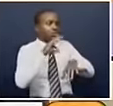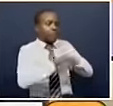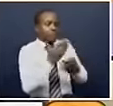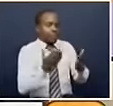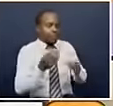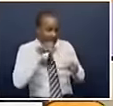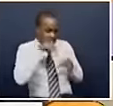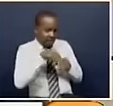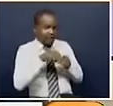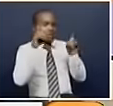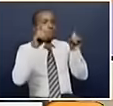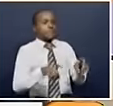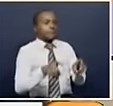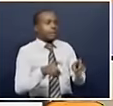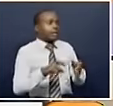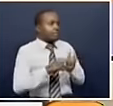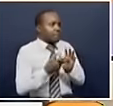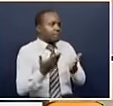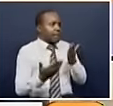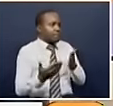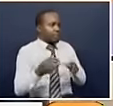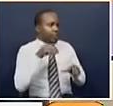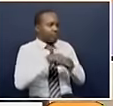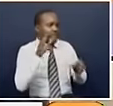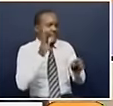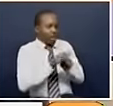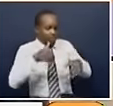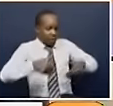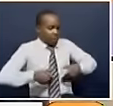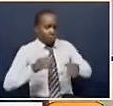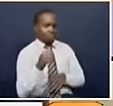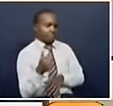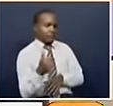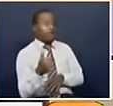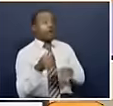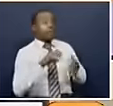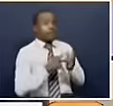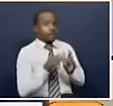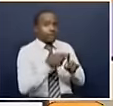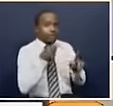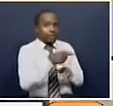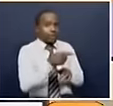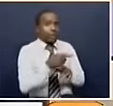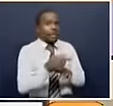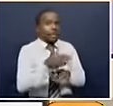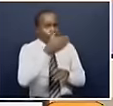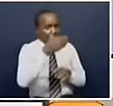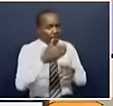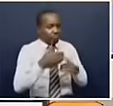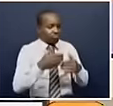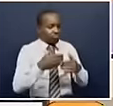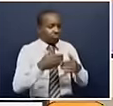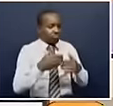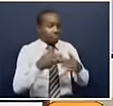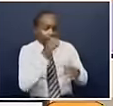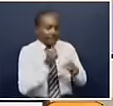You know, so the feeling that maybe we have not invested a lot in the youth, and as a result of that, we are foregoing a lot of benefits. And so